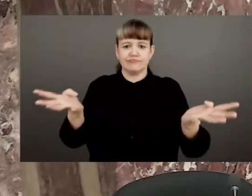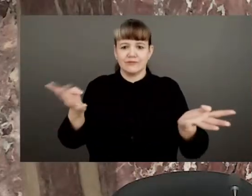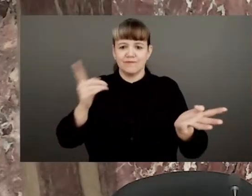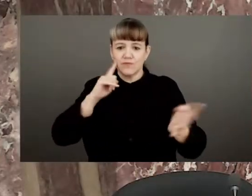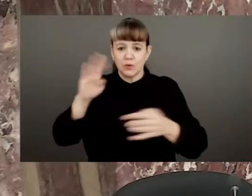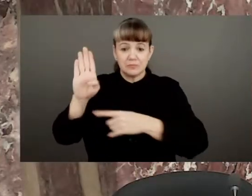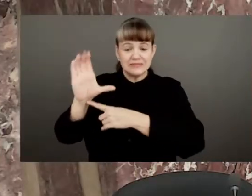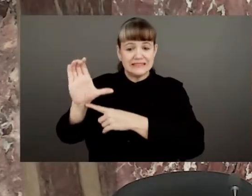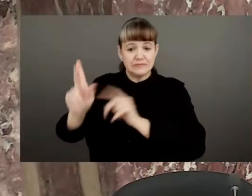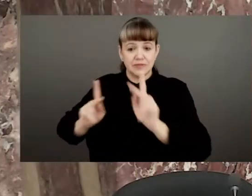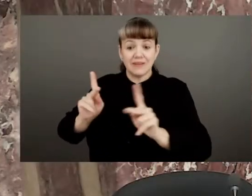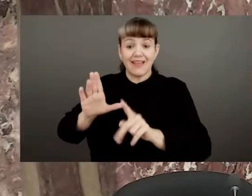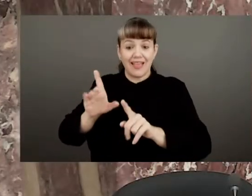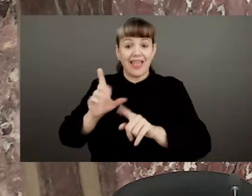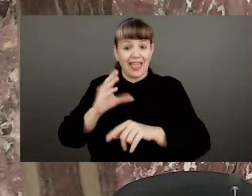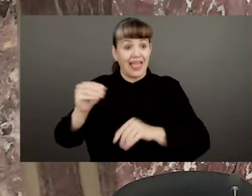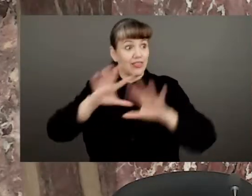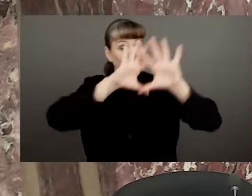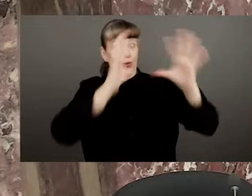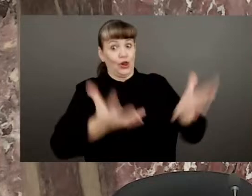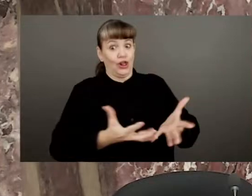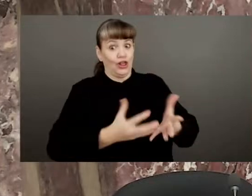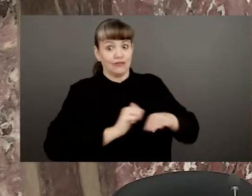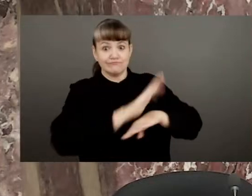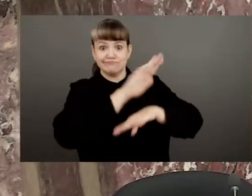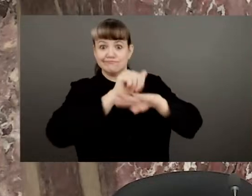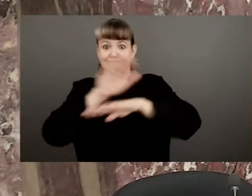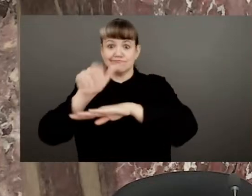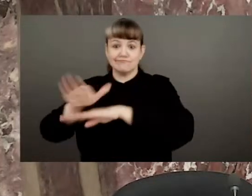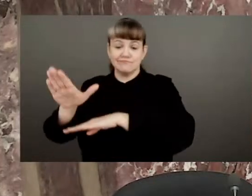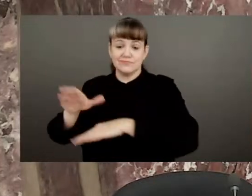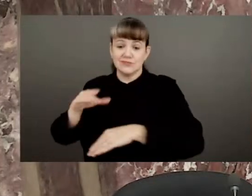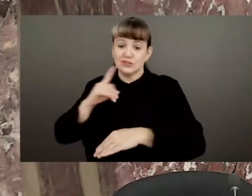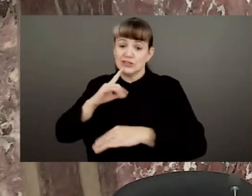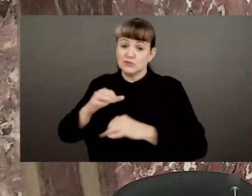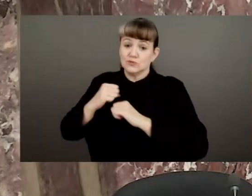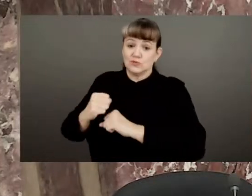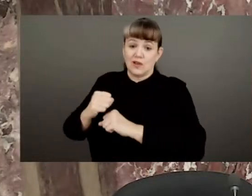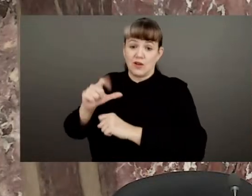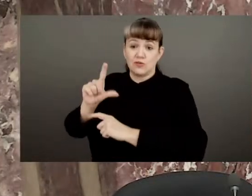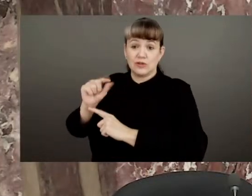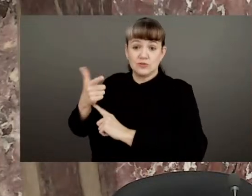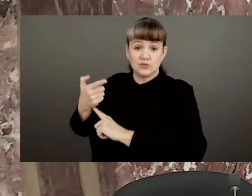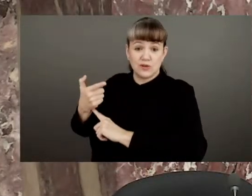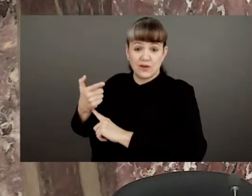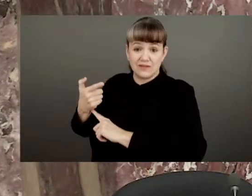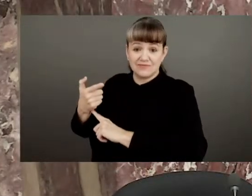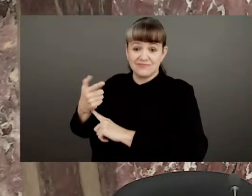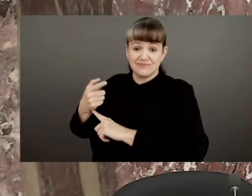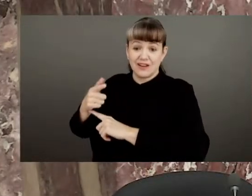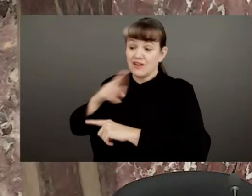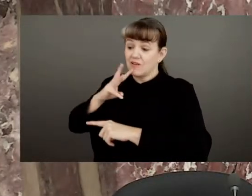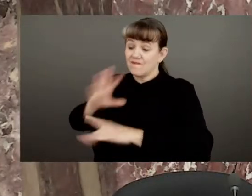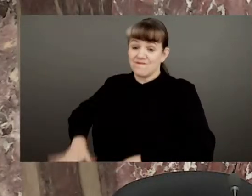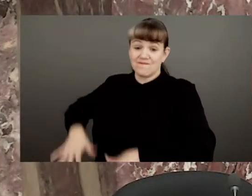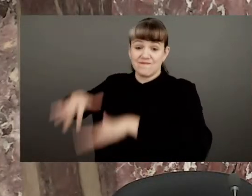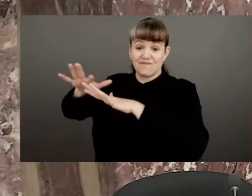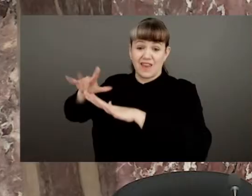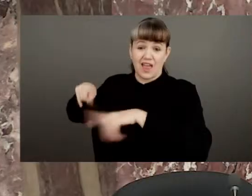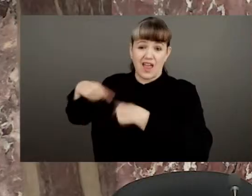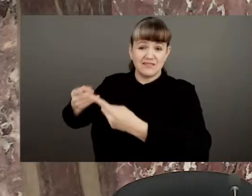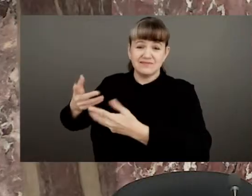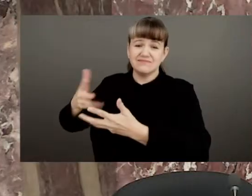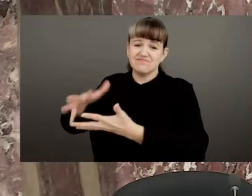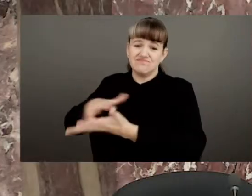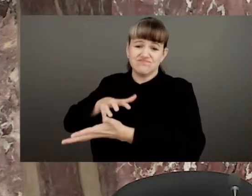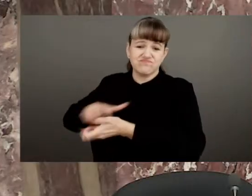devastating floods of 2021, many of those farmers are still, in their own words, the waters may have receded,